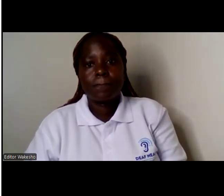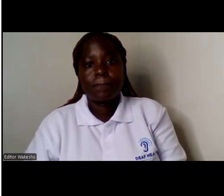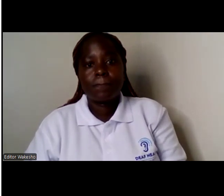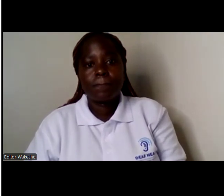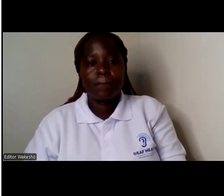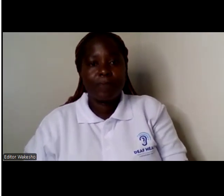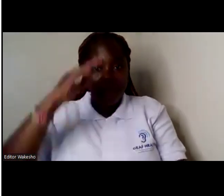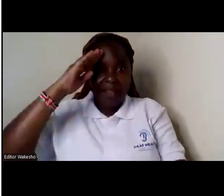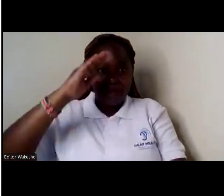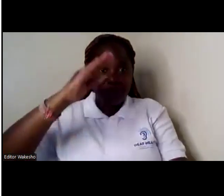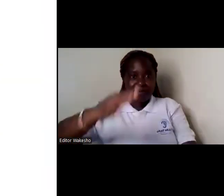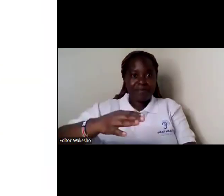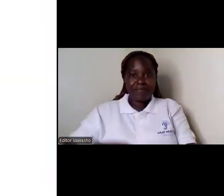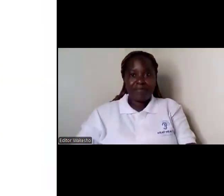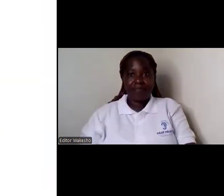Hello.